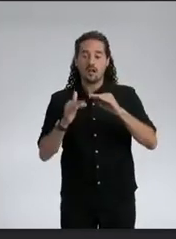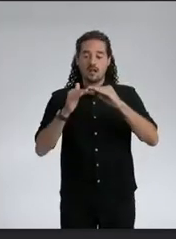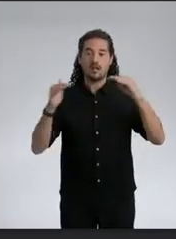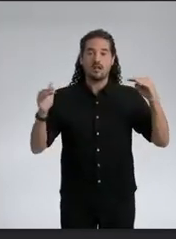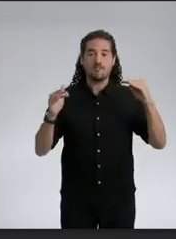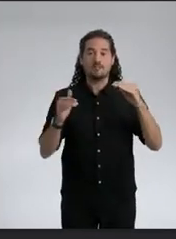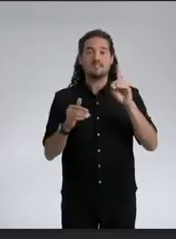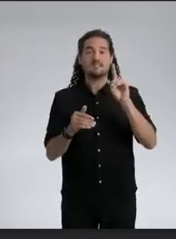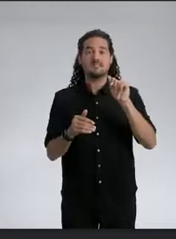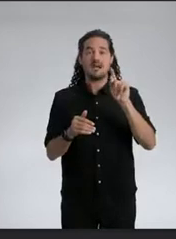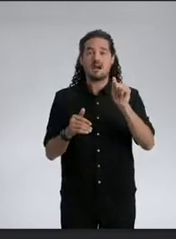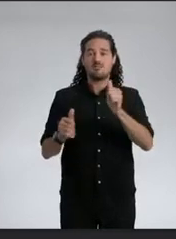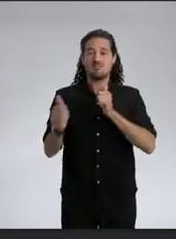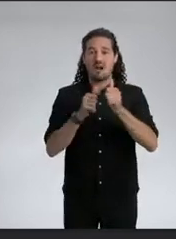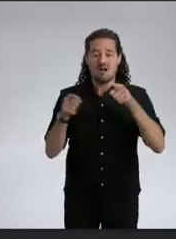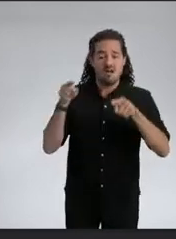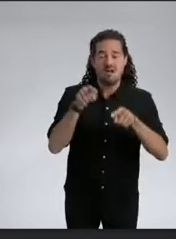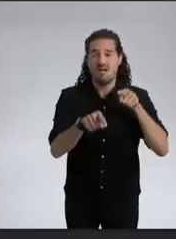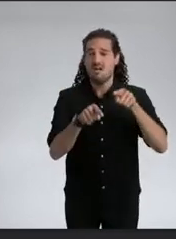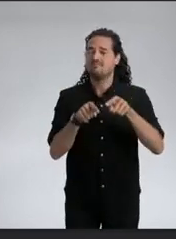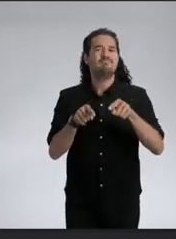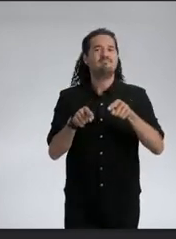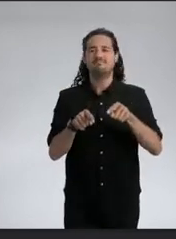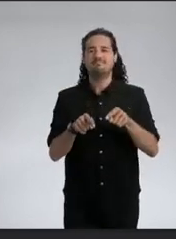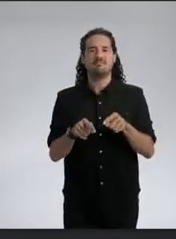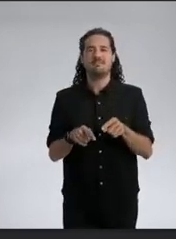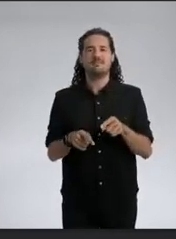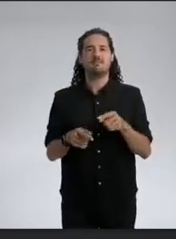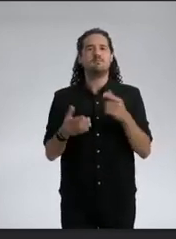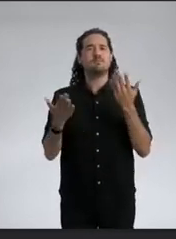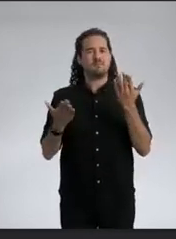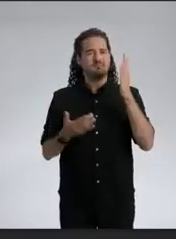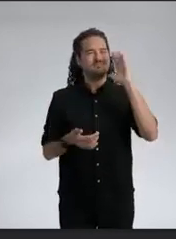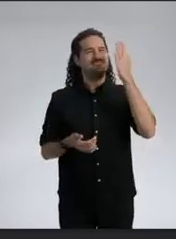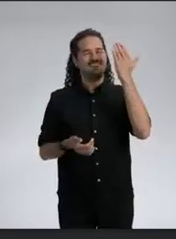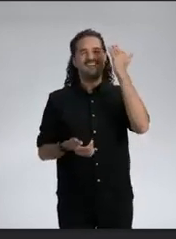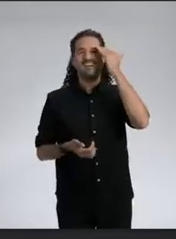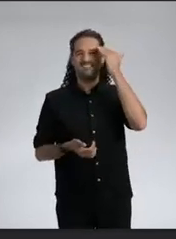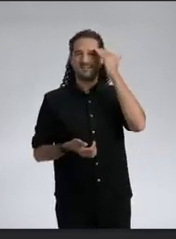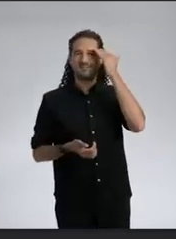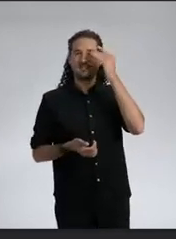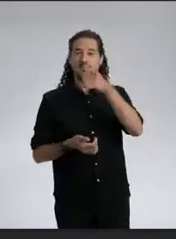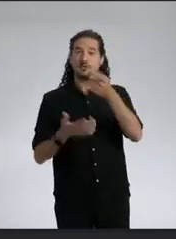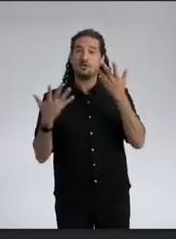This concept might sound familiar because it's similar to a pattern that you might already use for